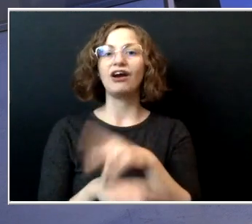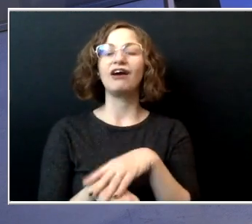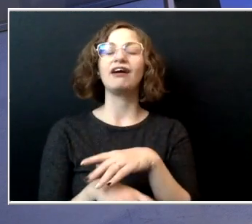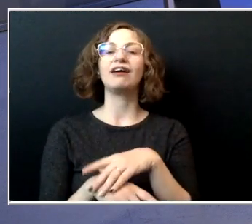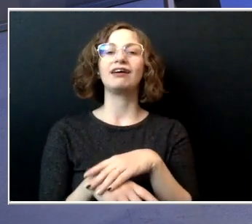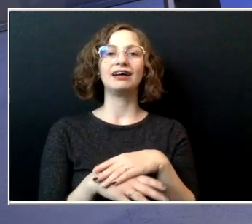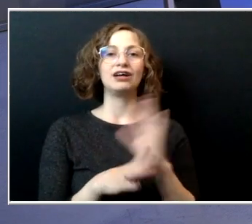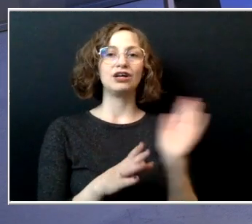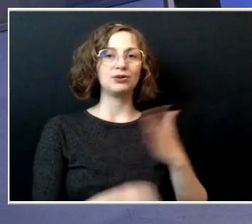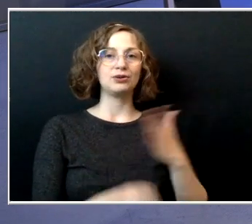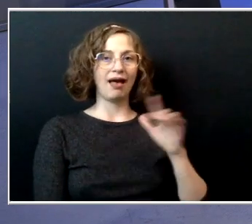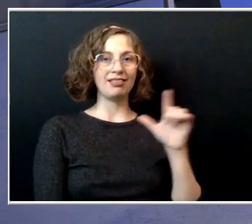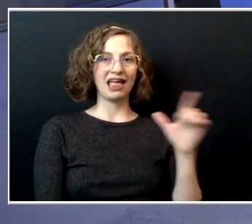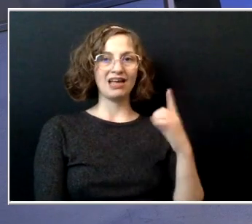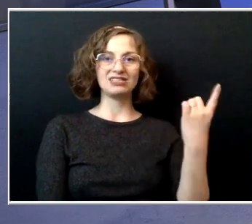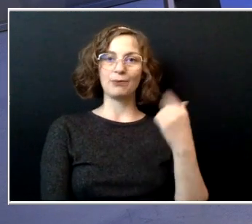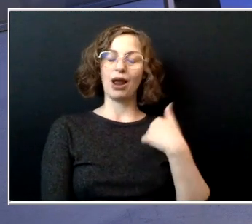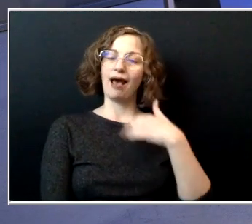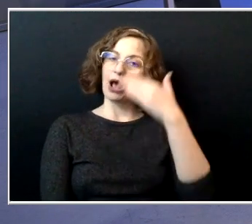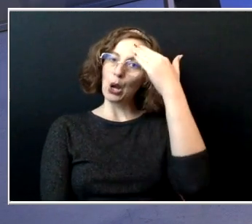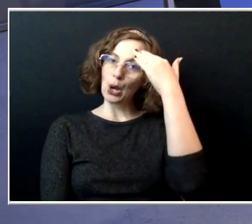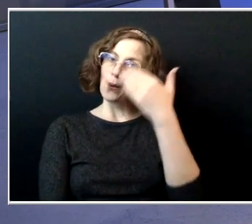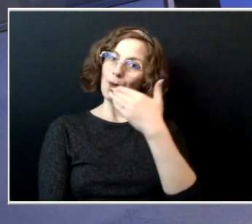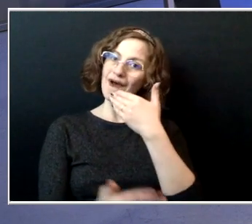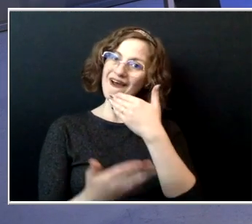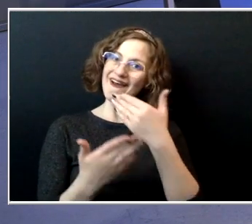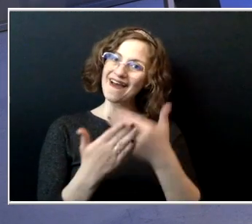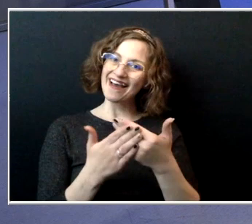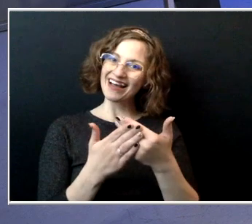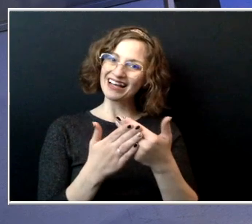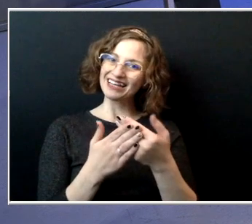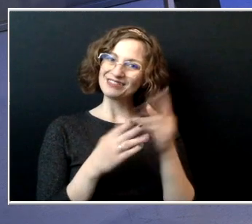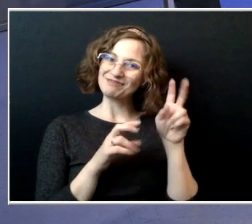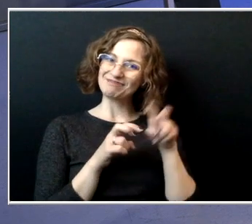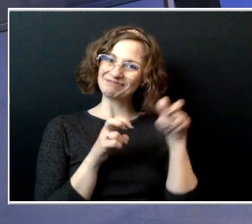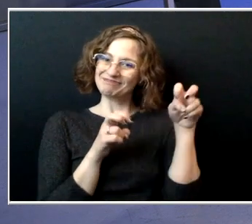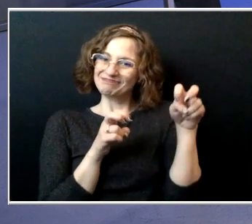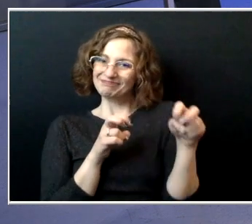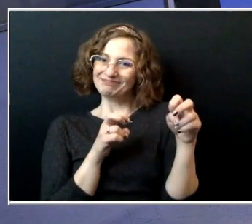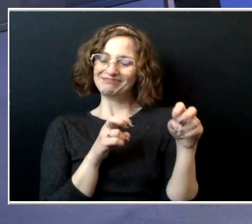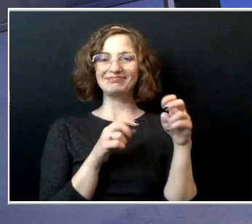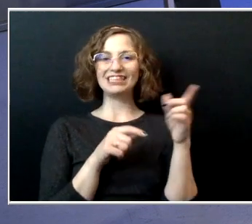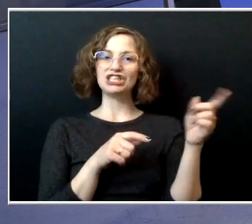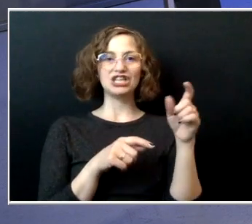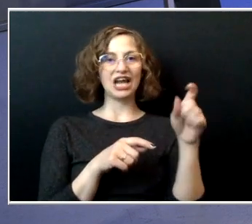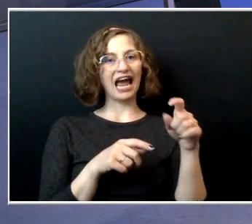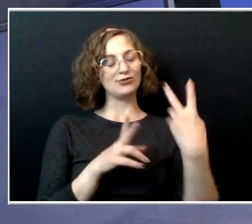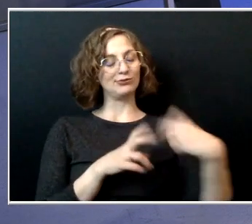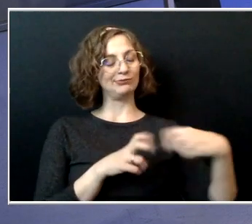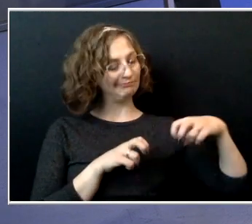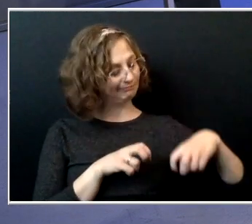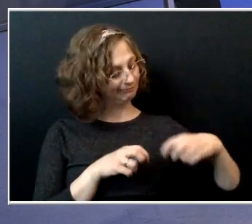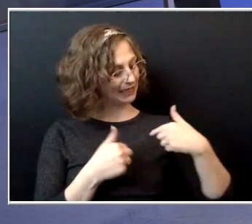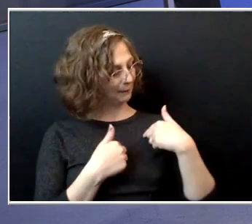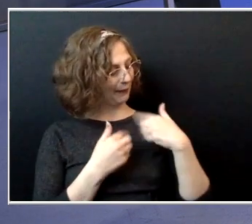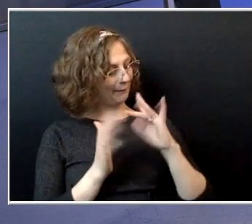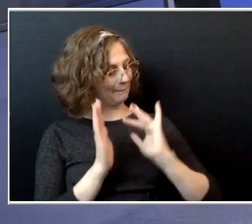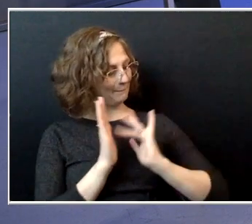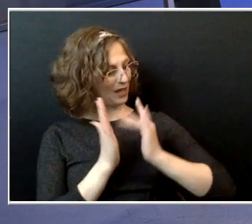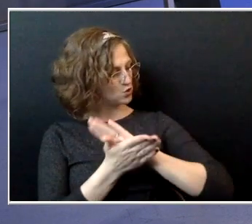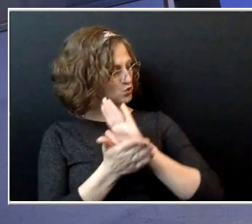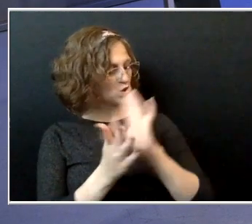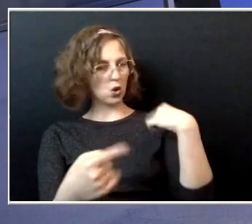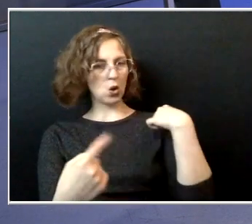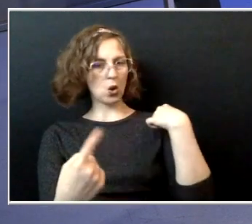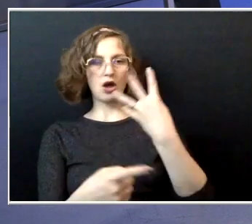is someone who I know pretty well. She's actually sitting by me today. She had to sit next to me in medical school, and 41 years later, we are right here. Dr.